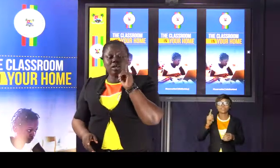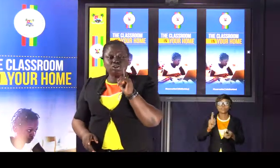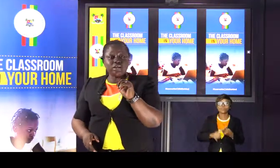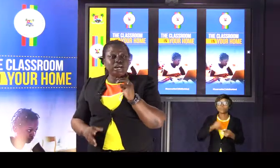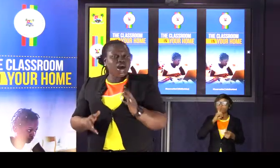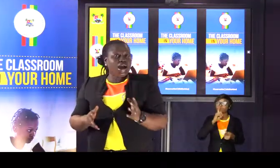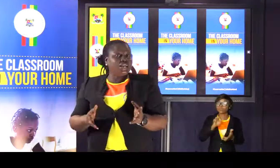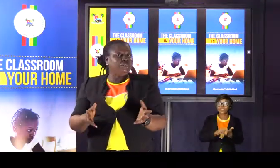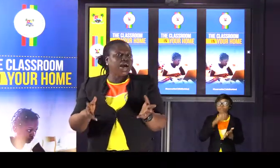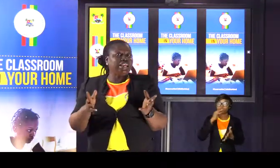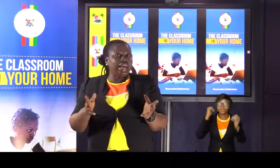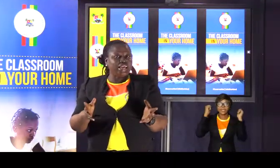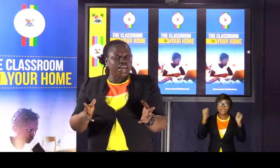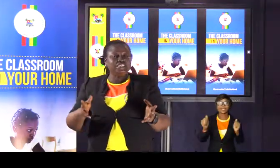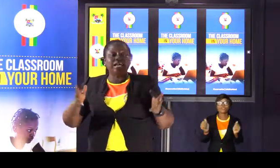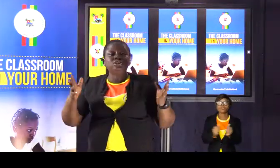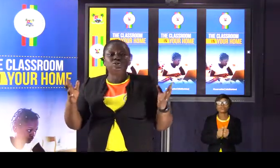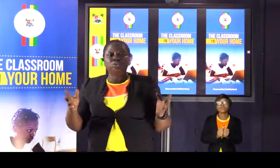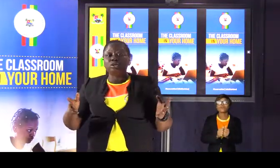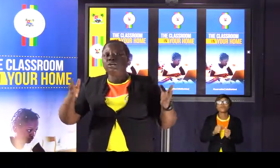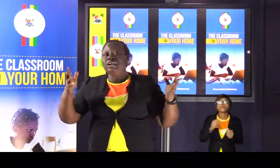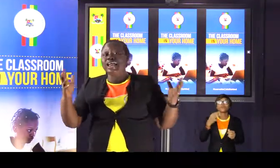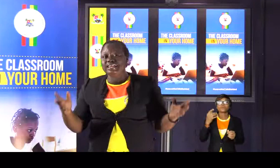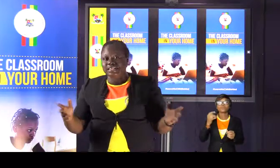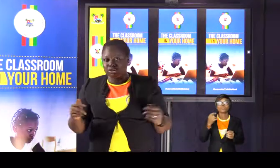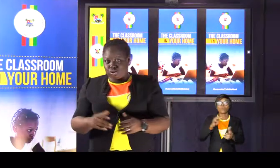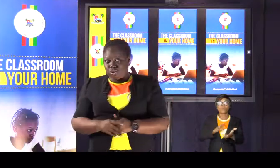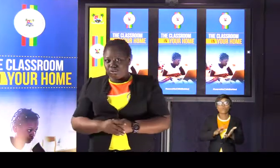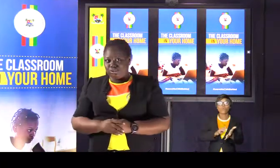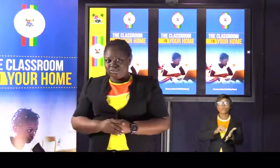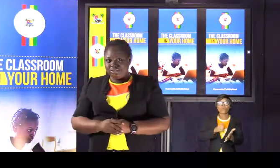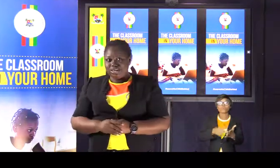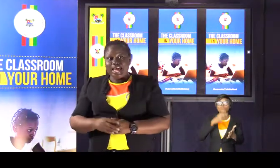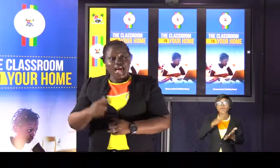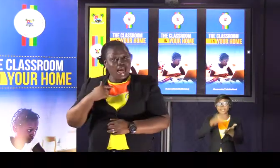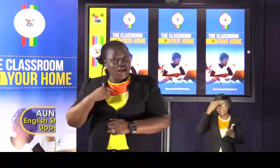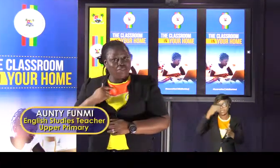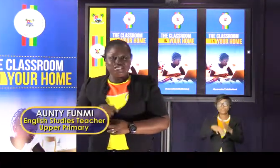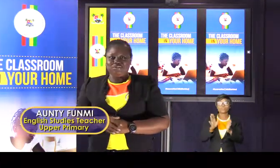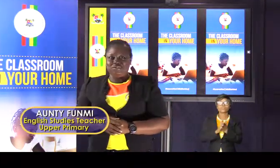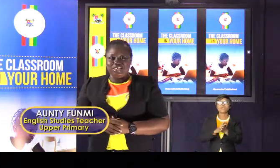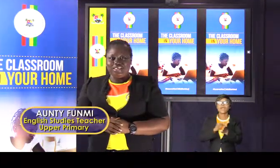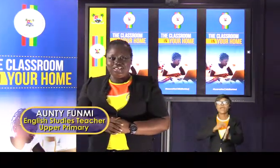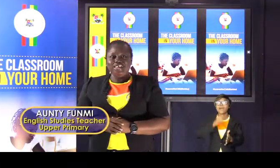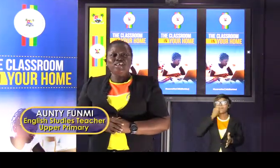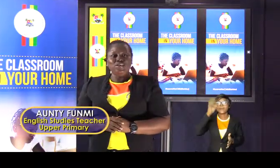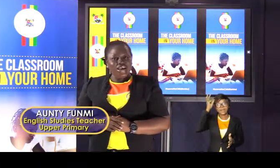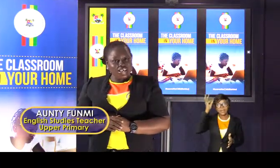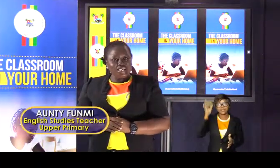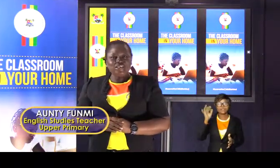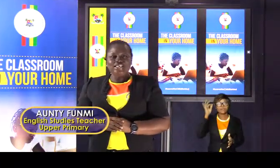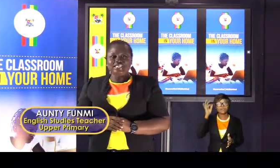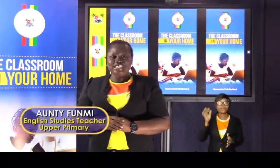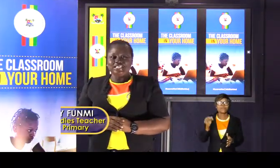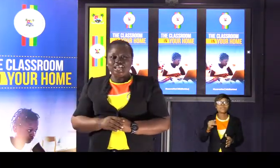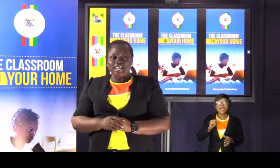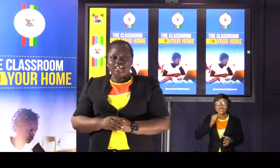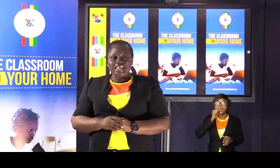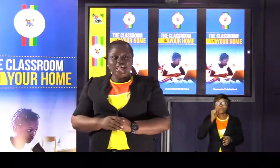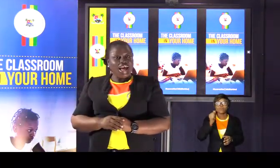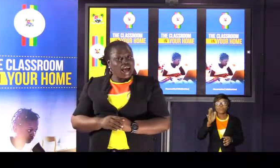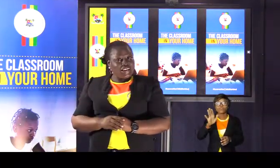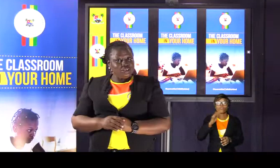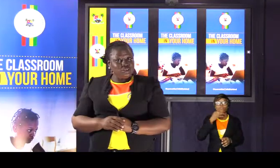aim is to ensure that you are academically engaged in addition to what you're learning in school. I am Auntie Fumi, your English Studies